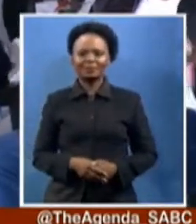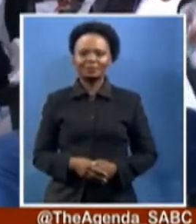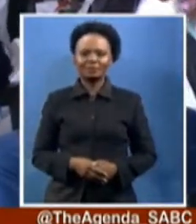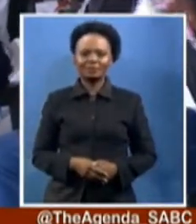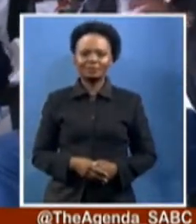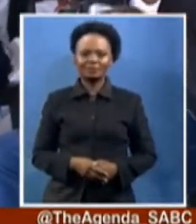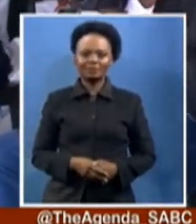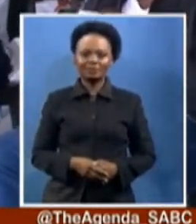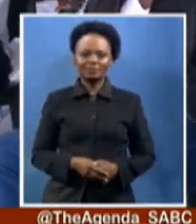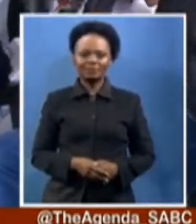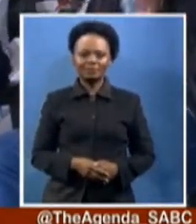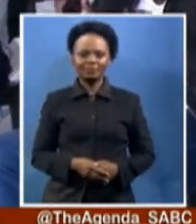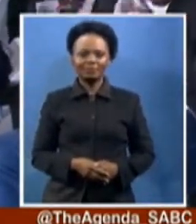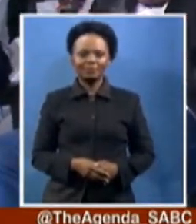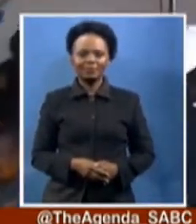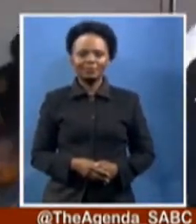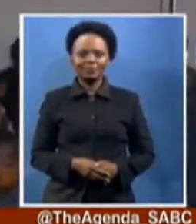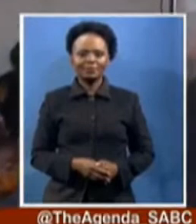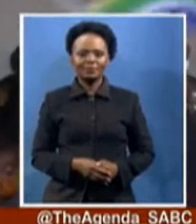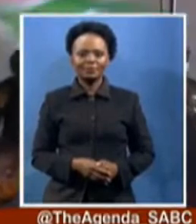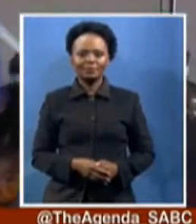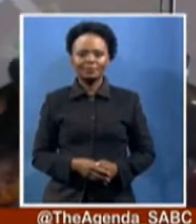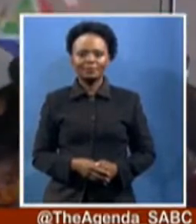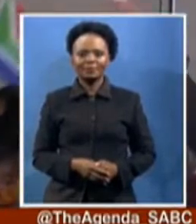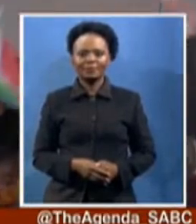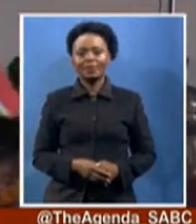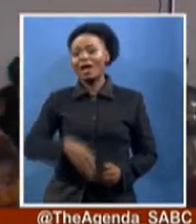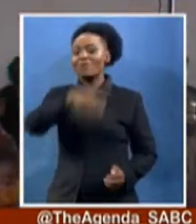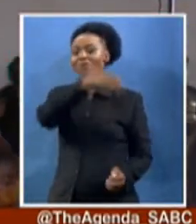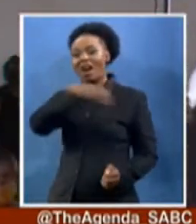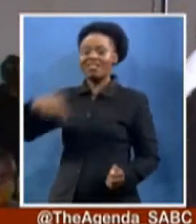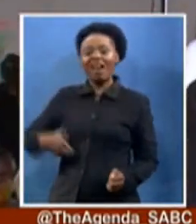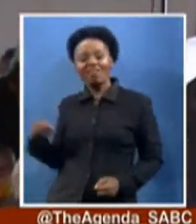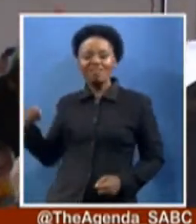The president is here.